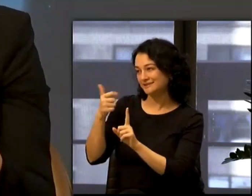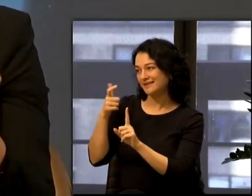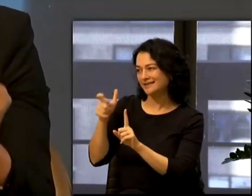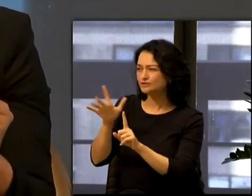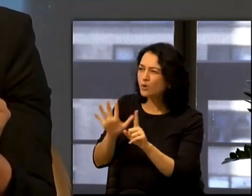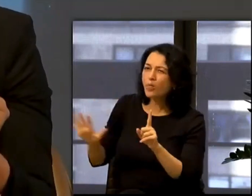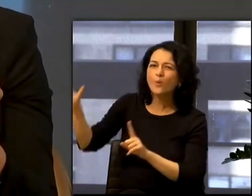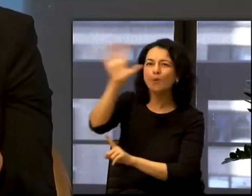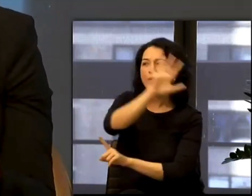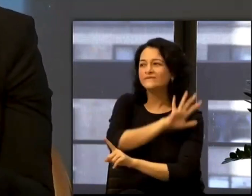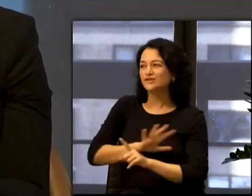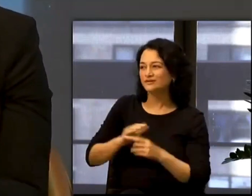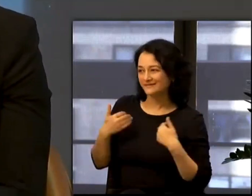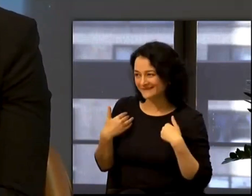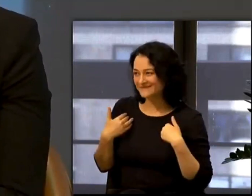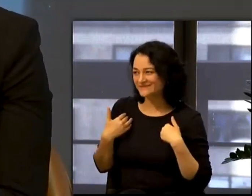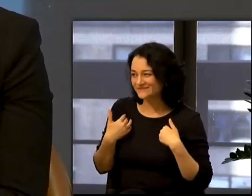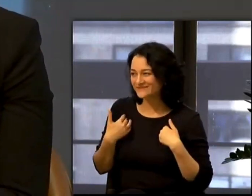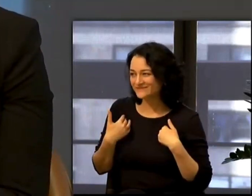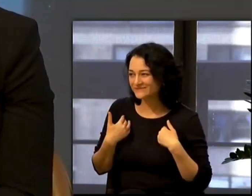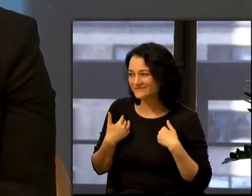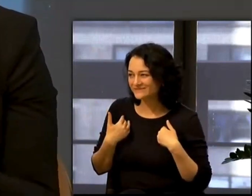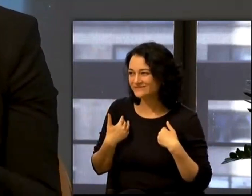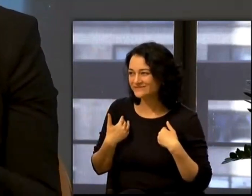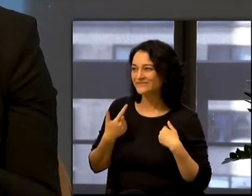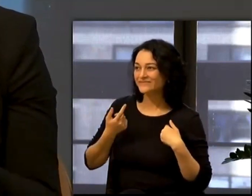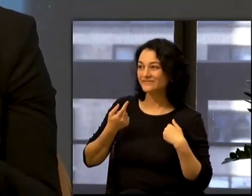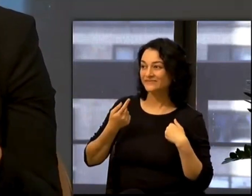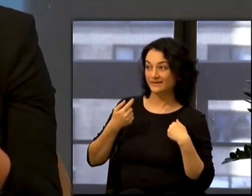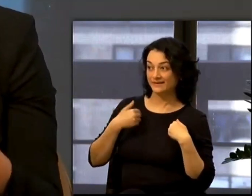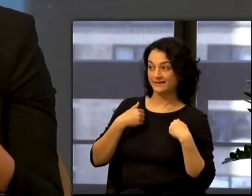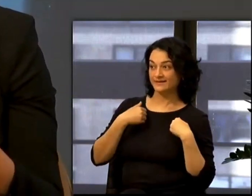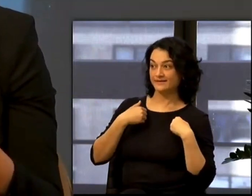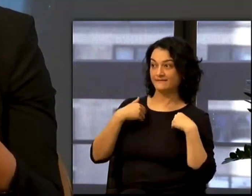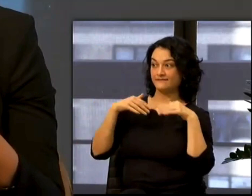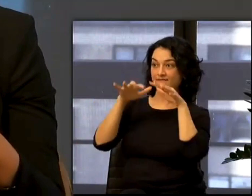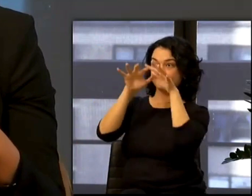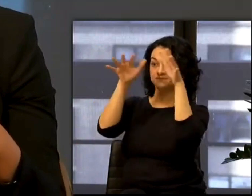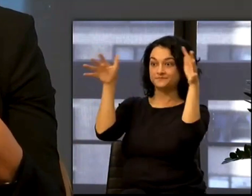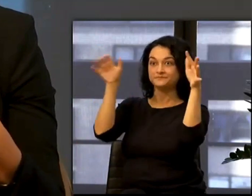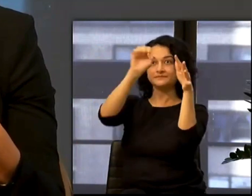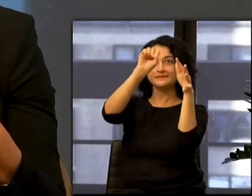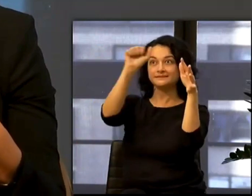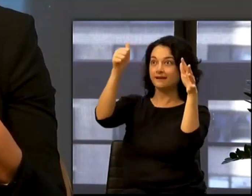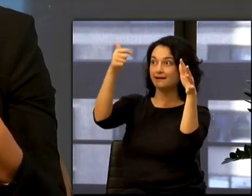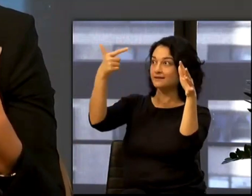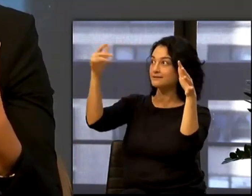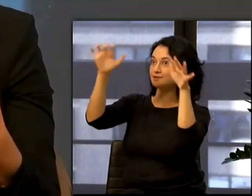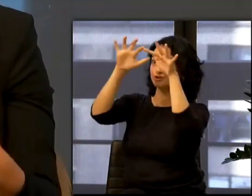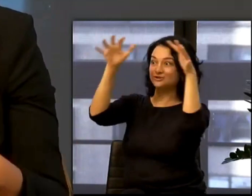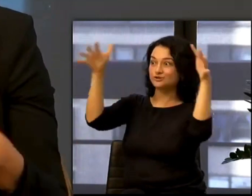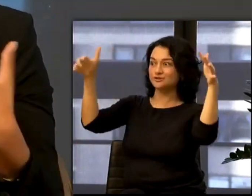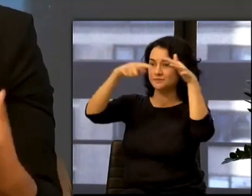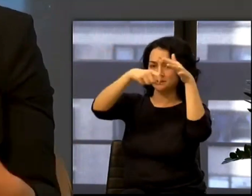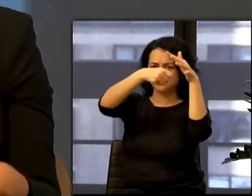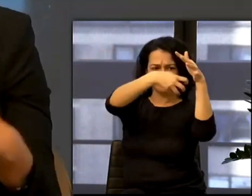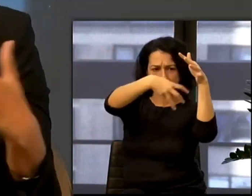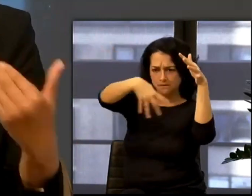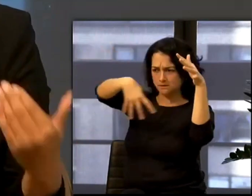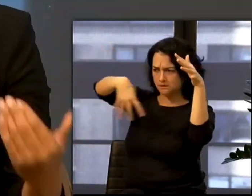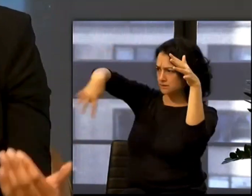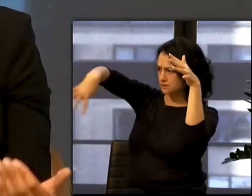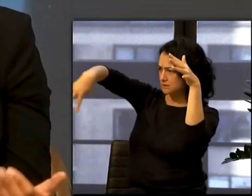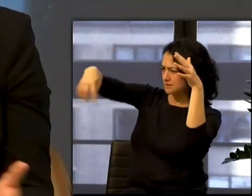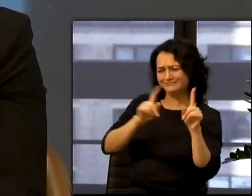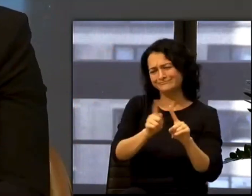one umbrella, we do very different things. And so that is something that I've been very cognizant about, is that I think that just in general, this is at SAGE,